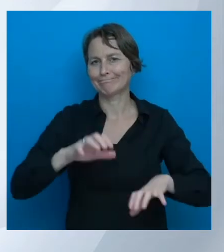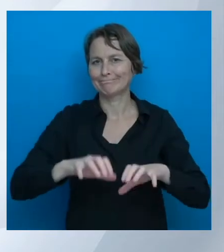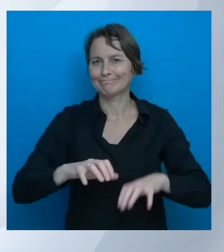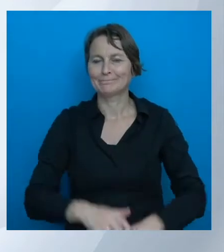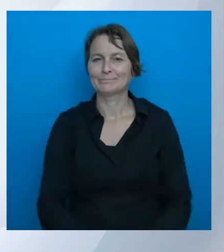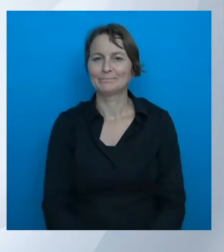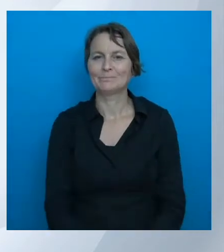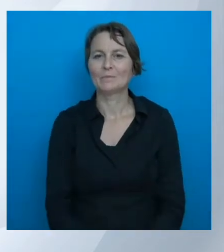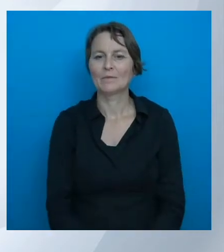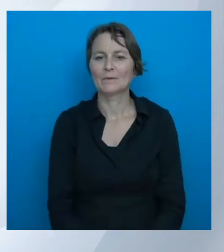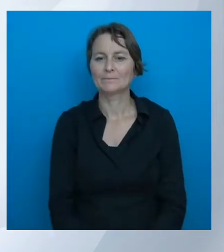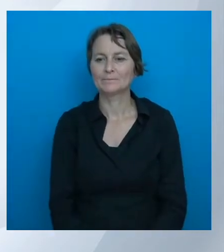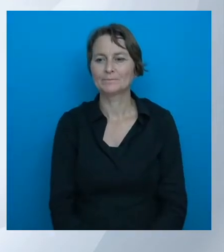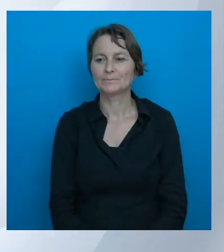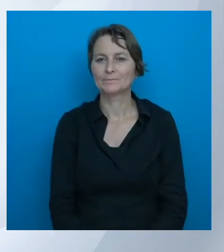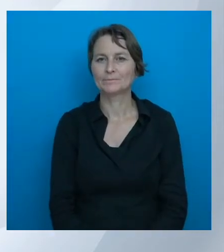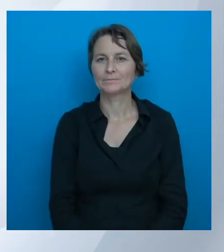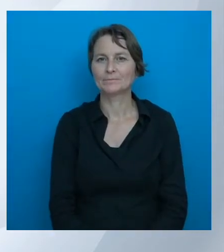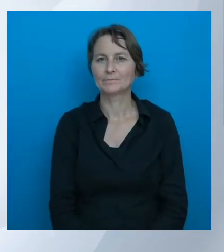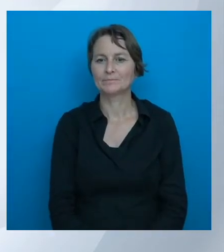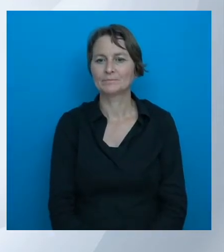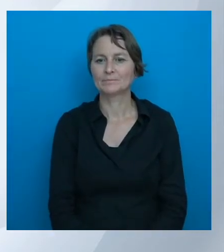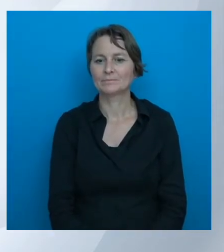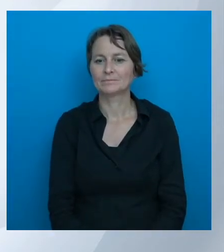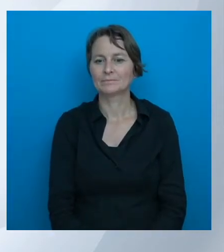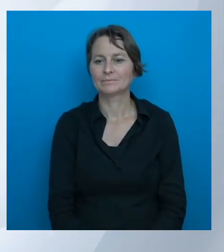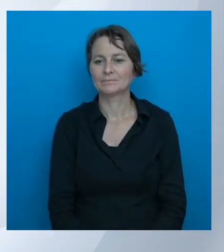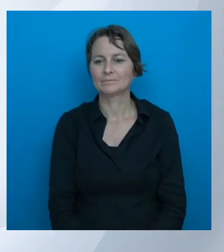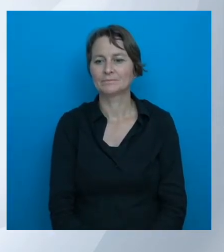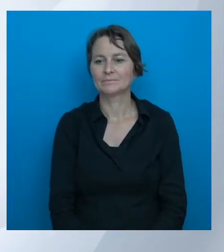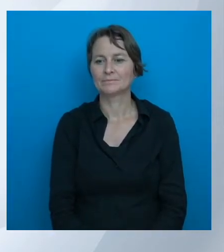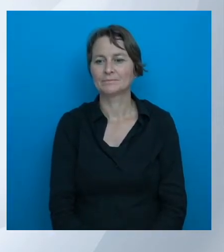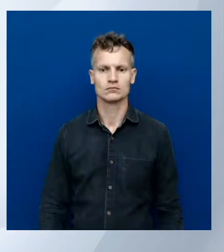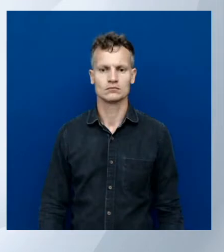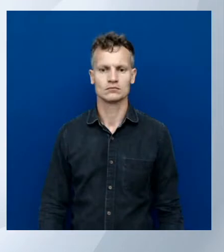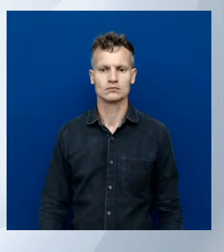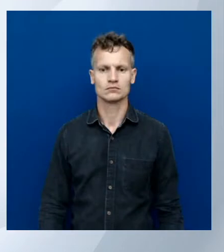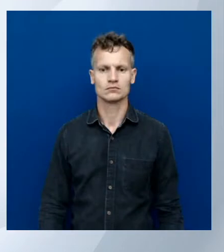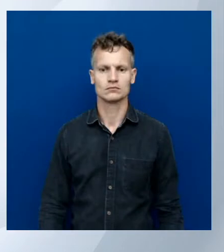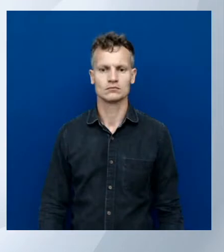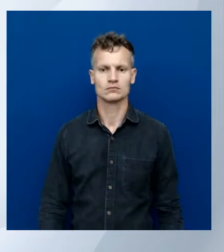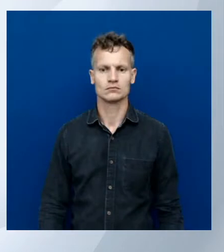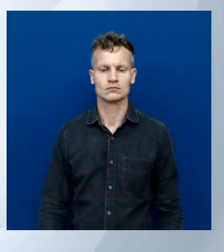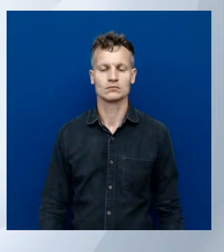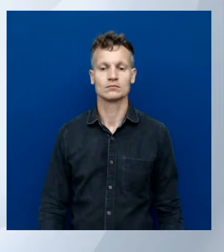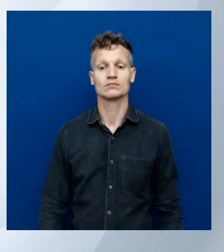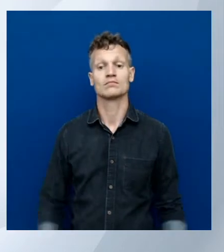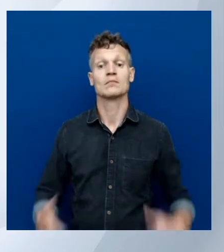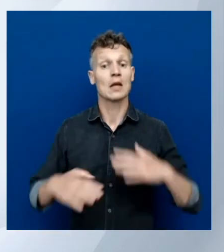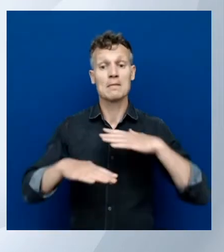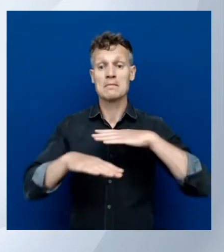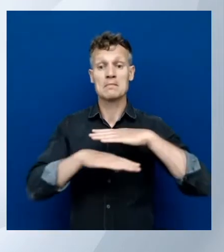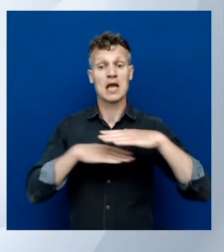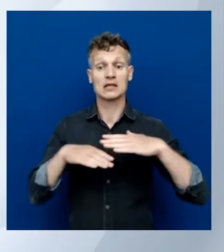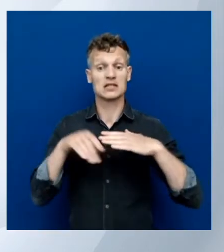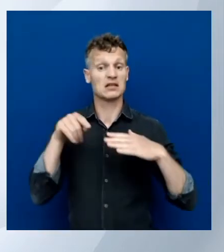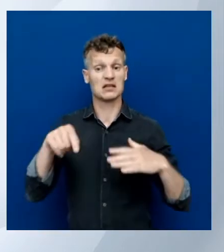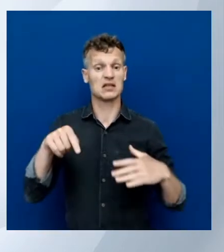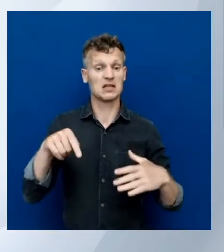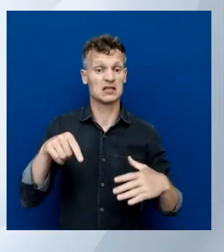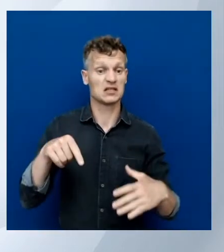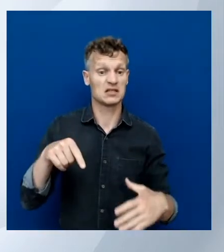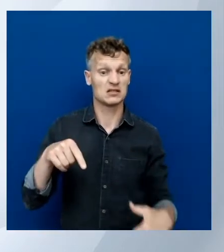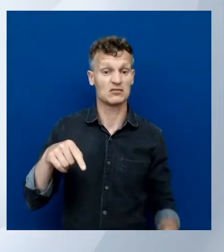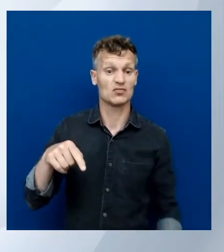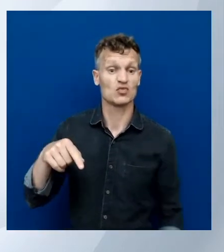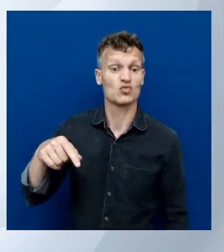standalone Gatekeeper setup. You can use this on any Kubernetes platform. It's not linked to Azure. it is